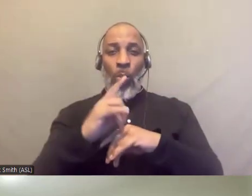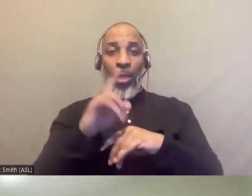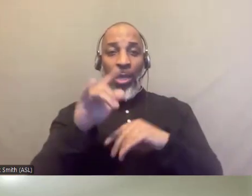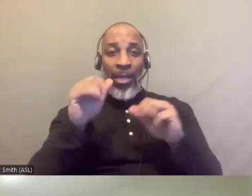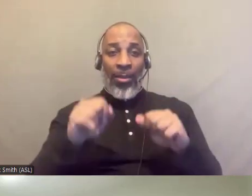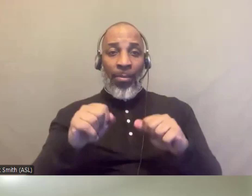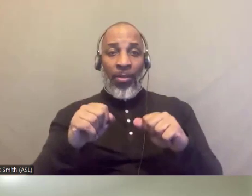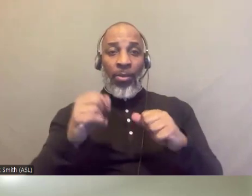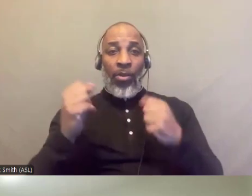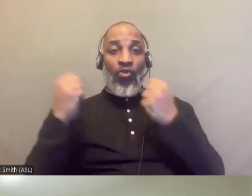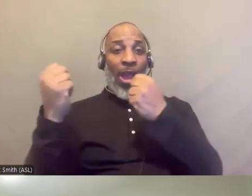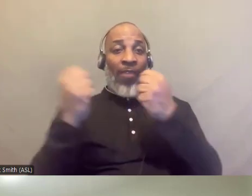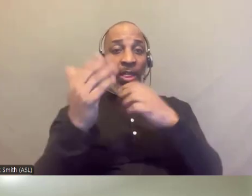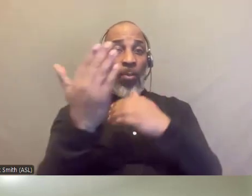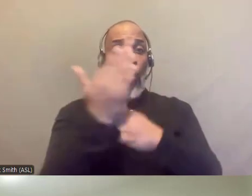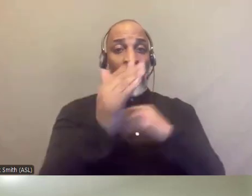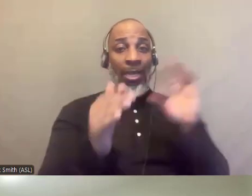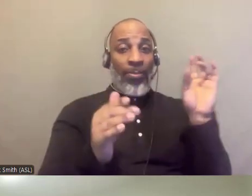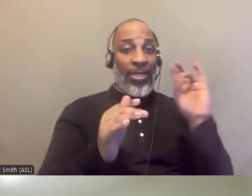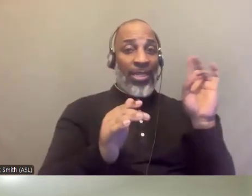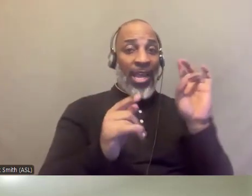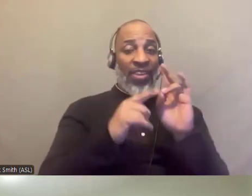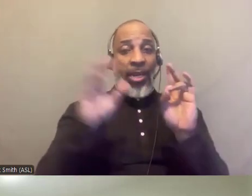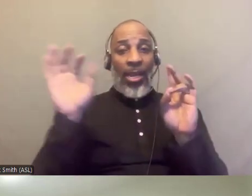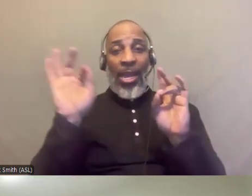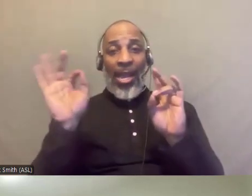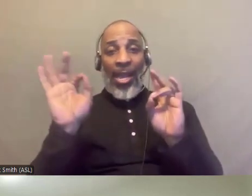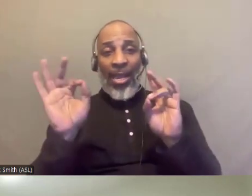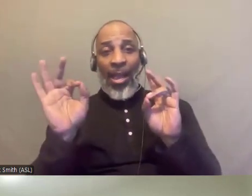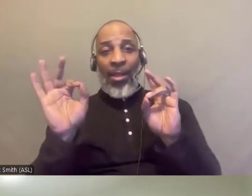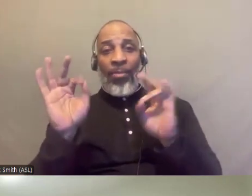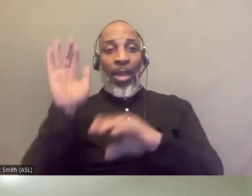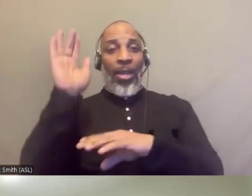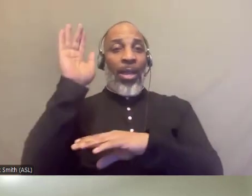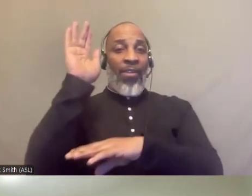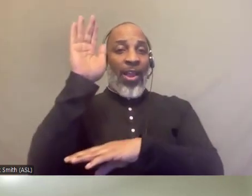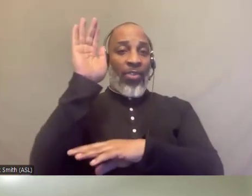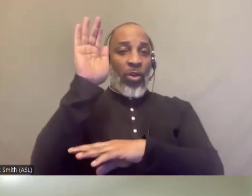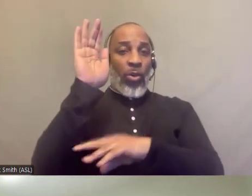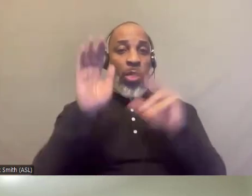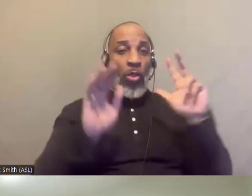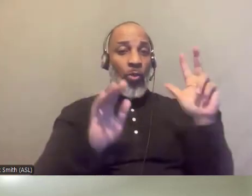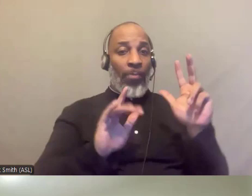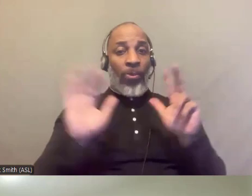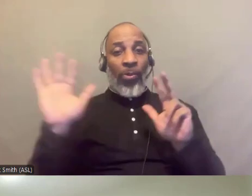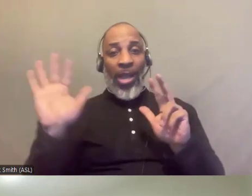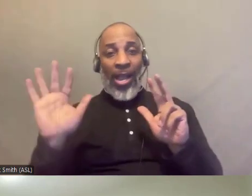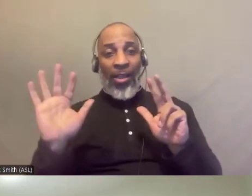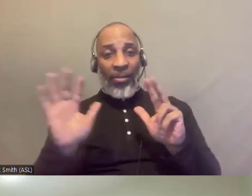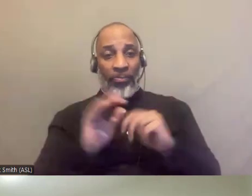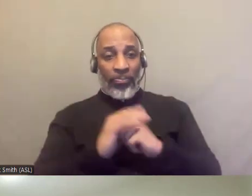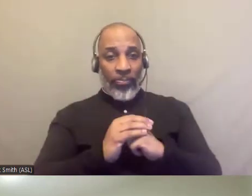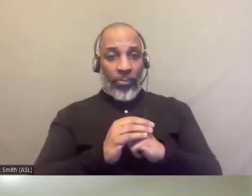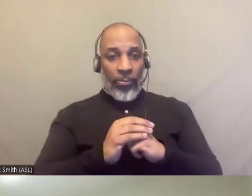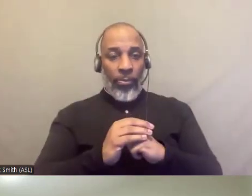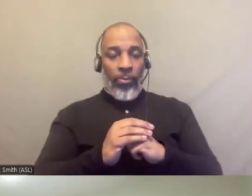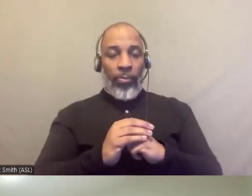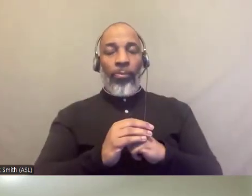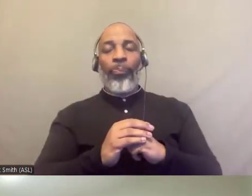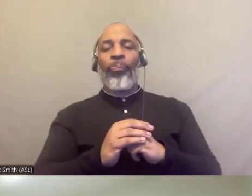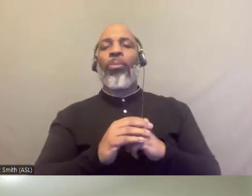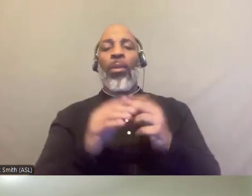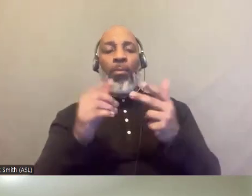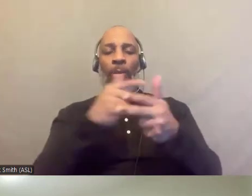whether he's available to drive mornings between 7 and 9 and afternoons between 3 and